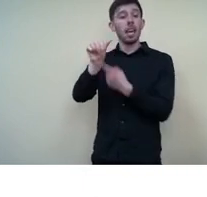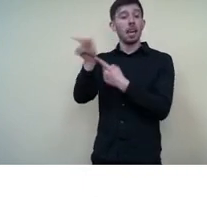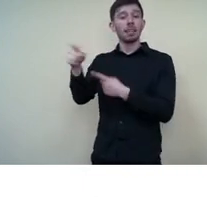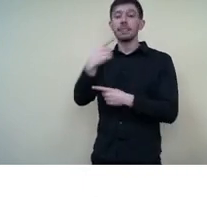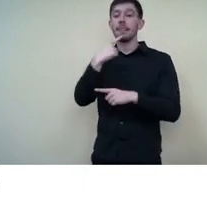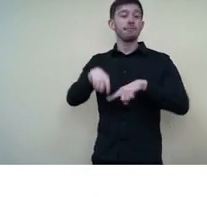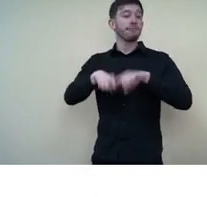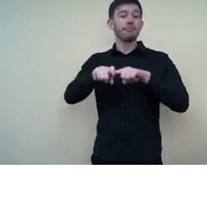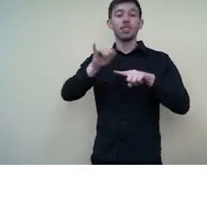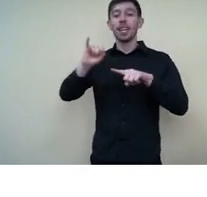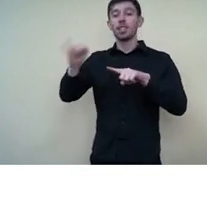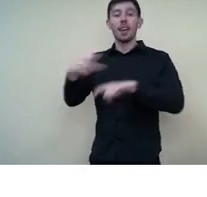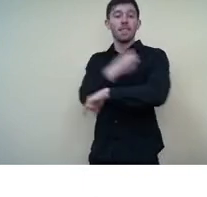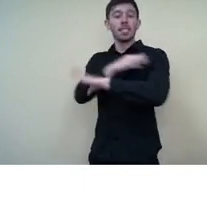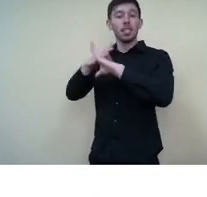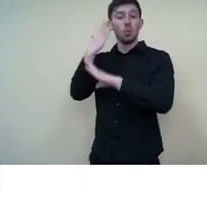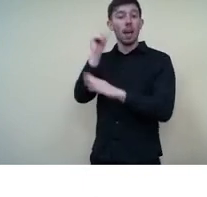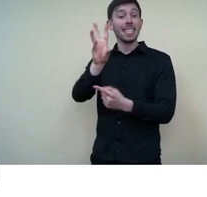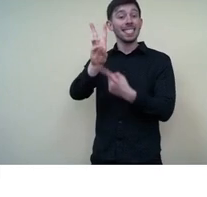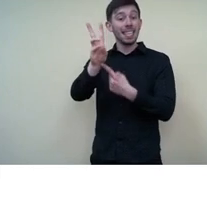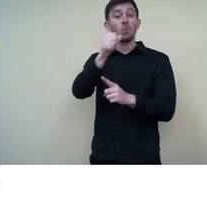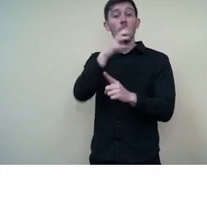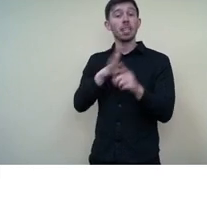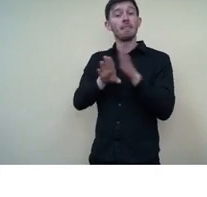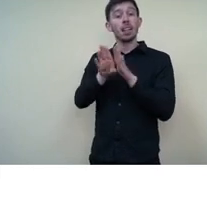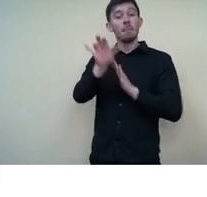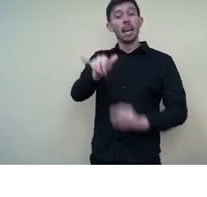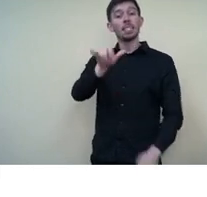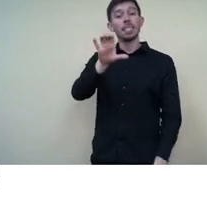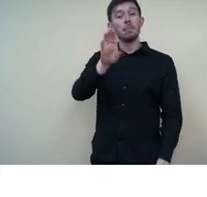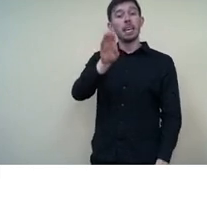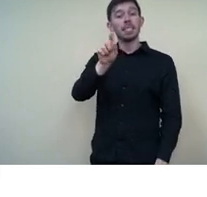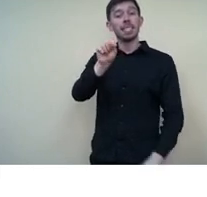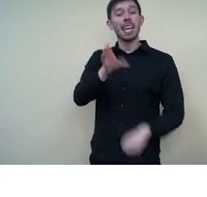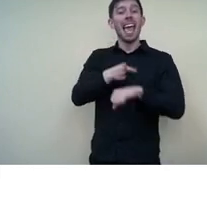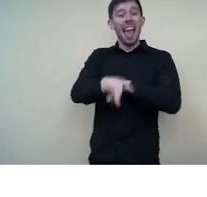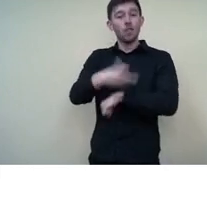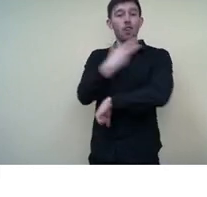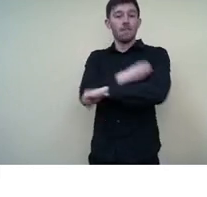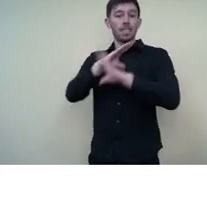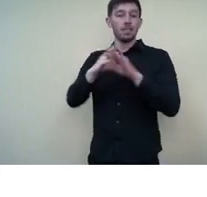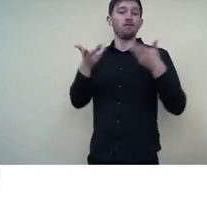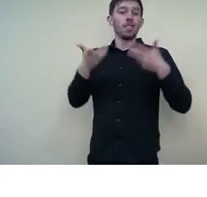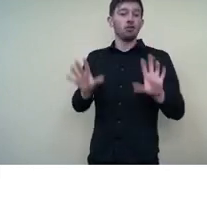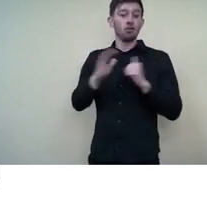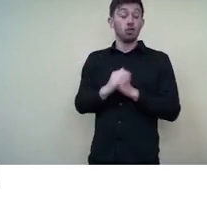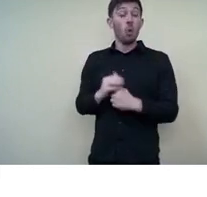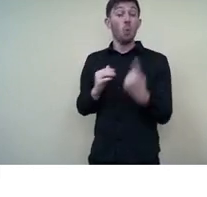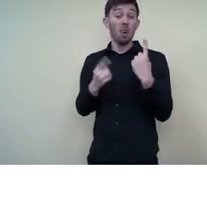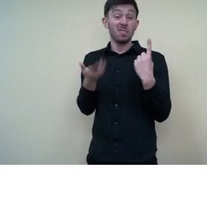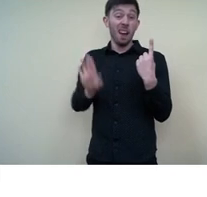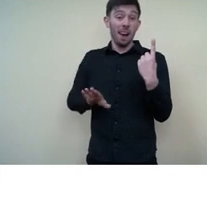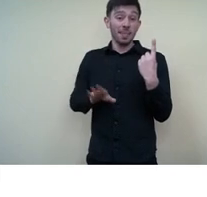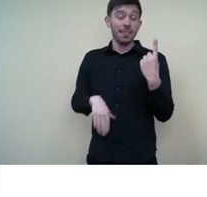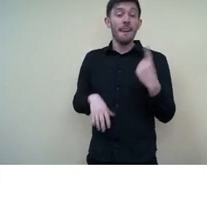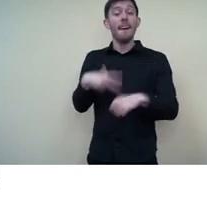J&J vaccine because 6 women developed CVST within 2 weeks of getting the J&J vaccine, 1 of whom died. And